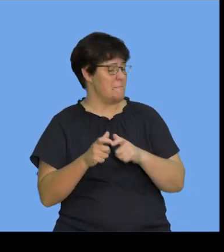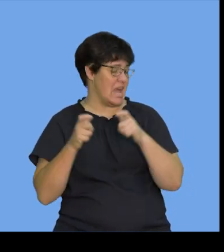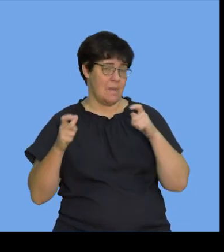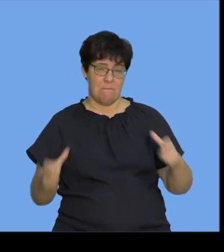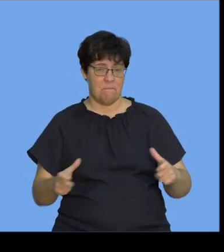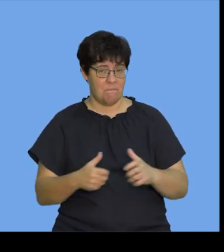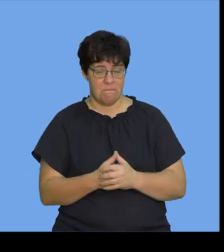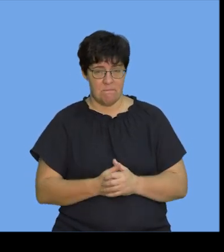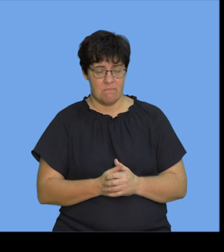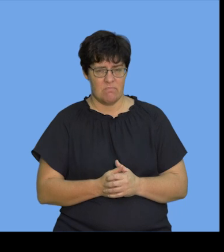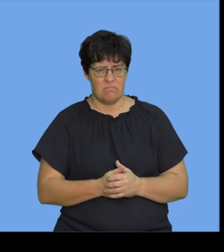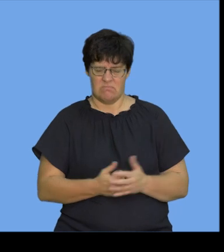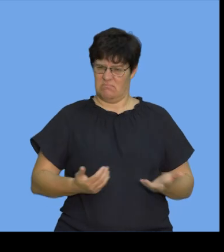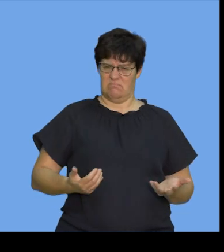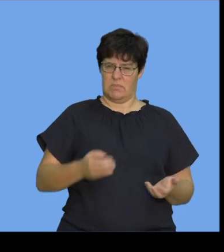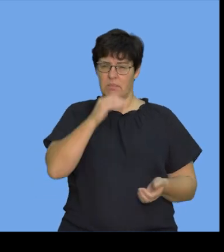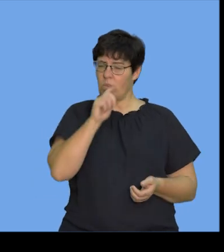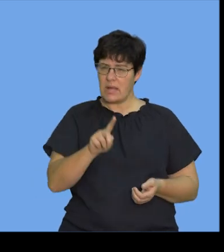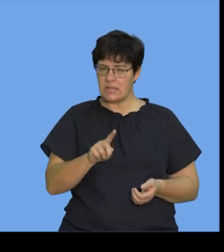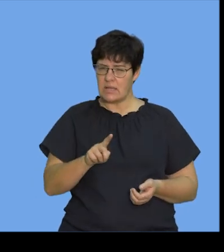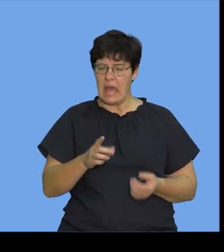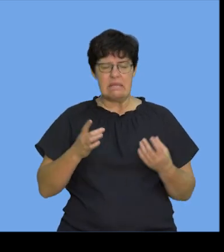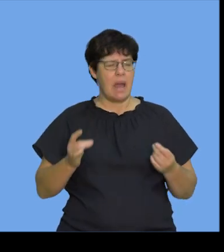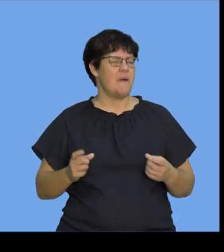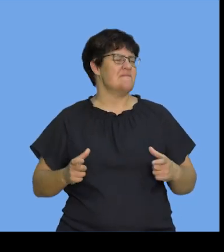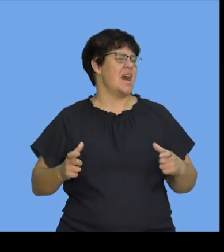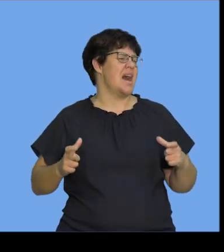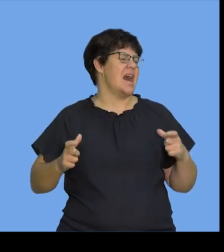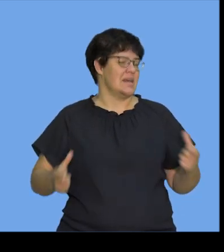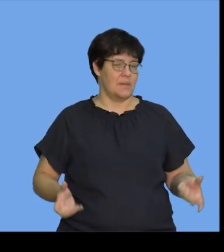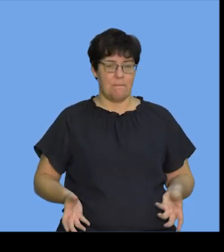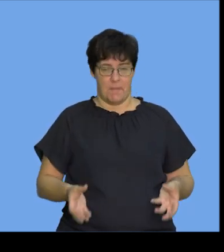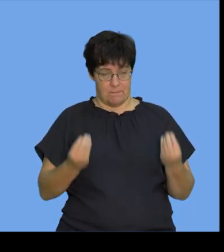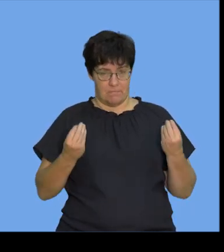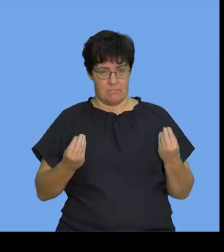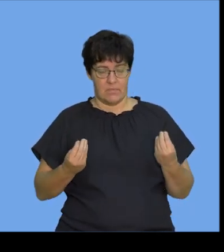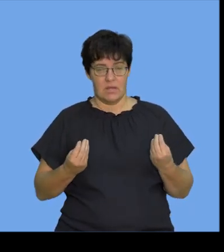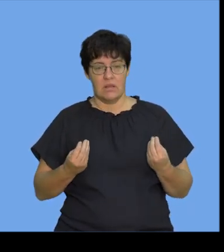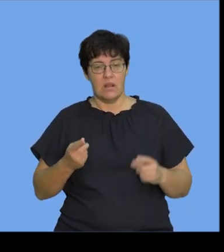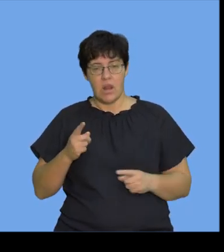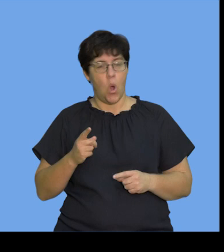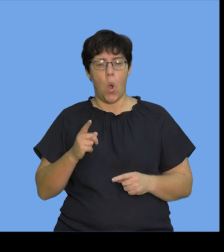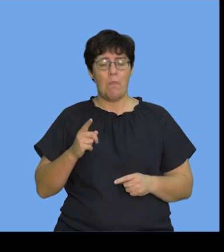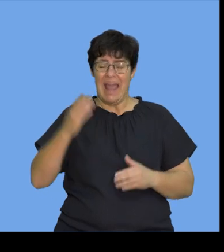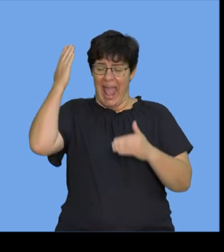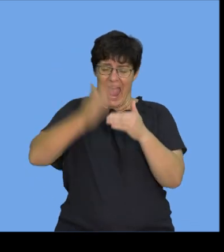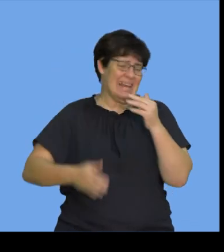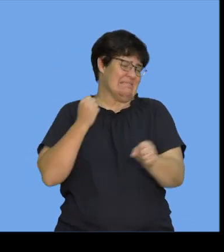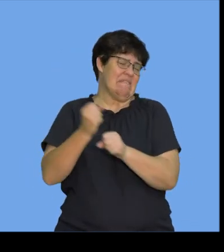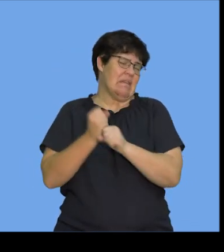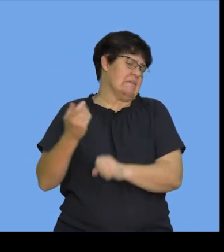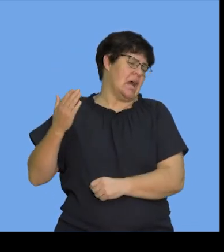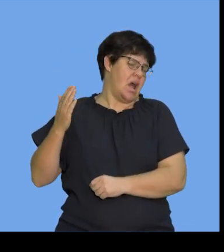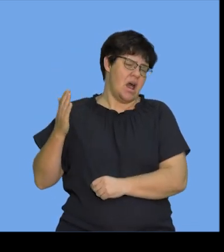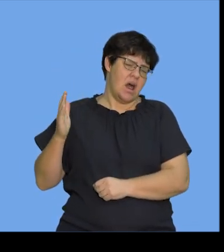And what this means is it is a very big number that you are going to get. It is approaching infinity, right?